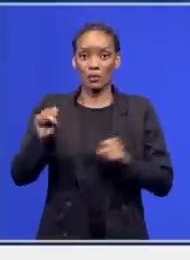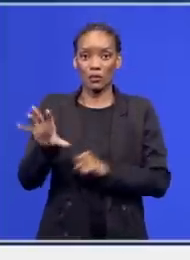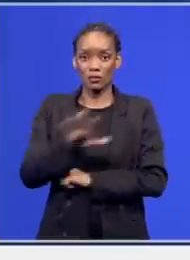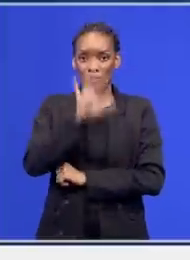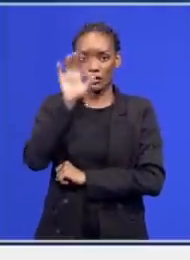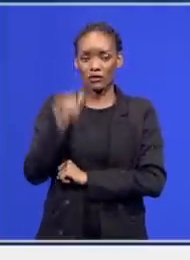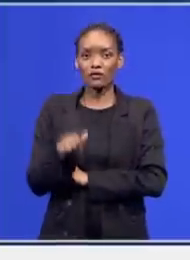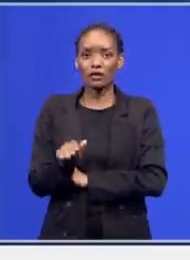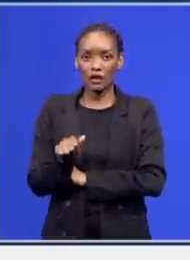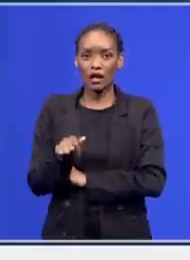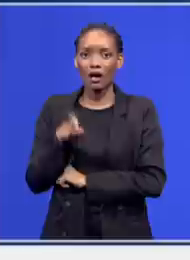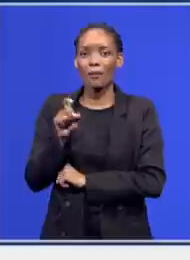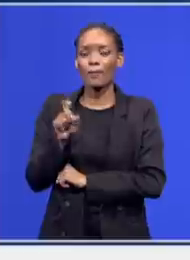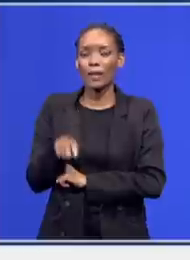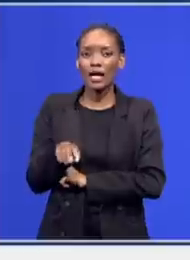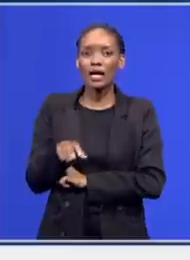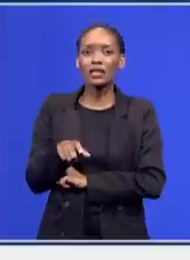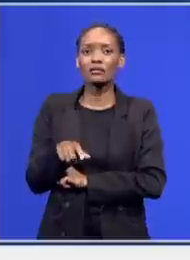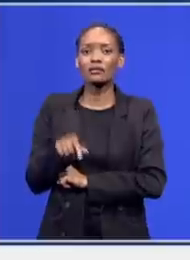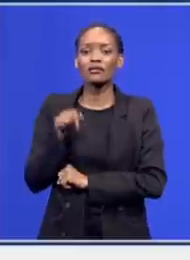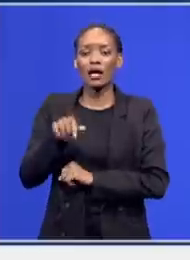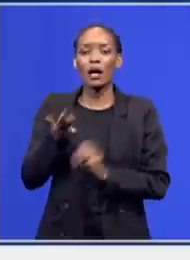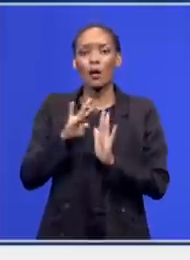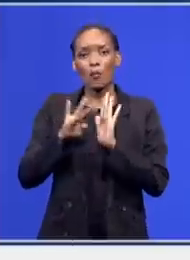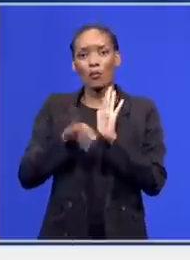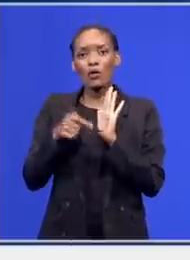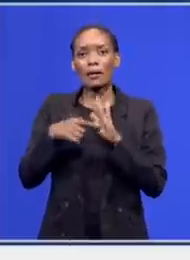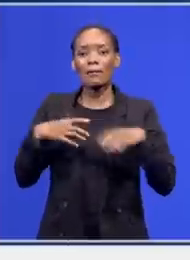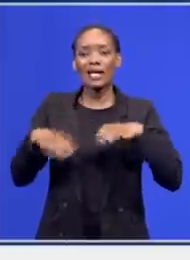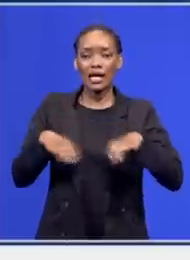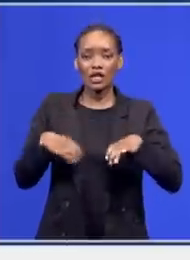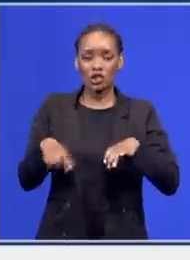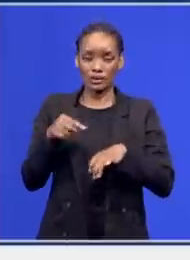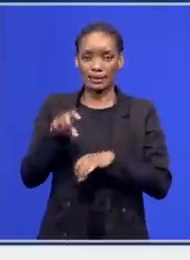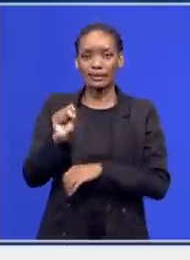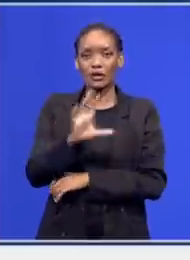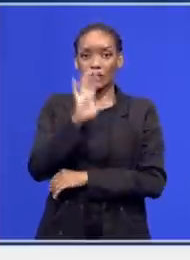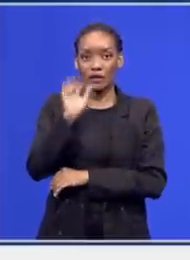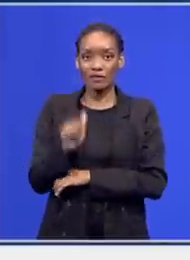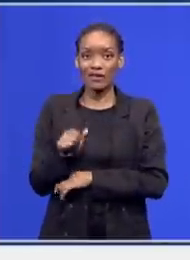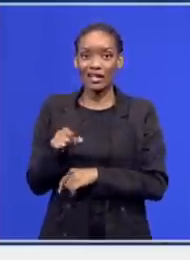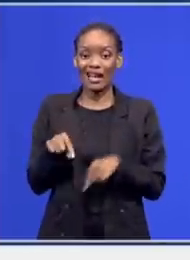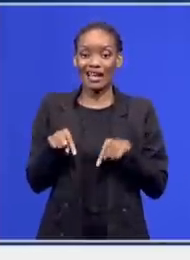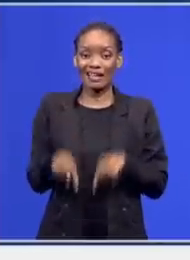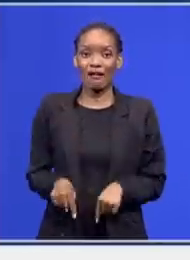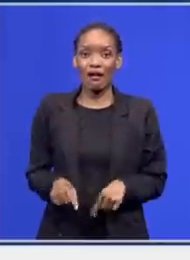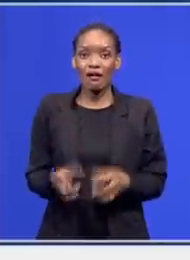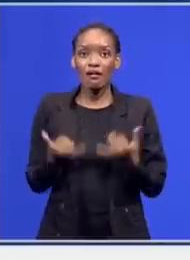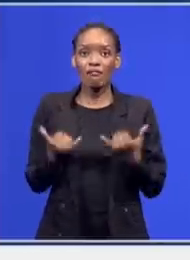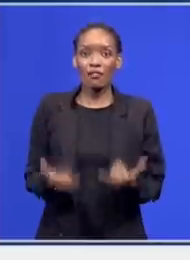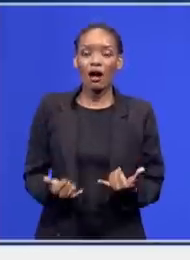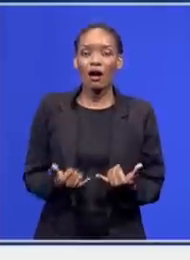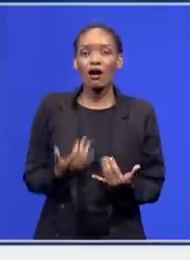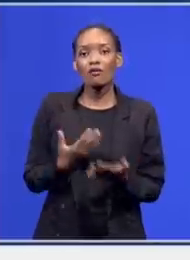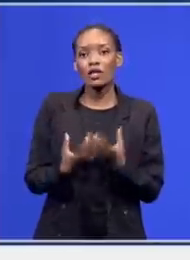inform the program of action of South Africa. And the vehicle to do that here and now is the EFF.